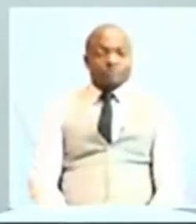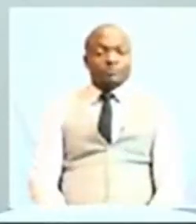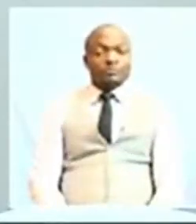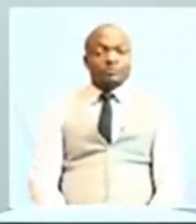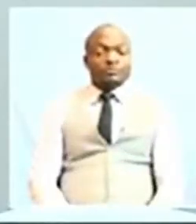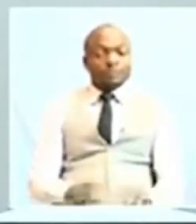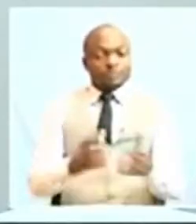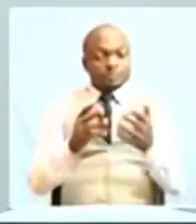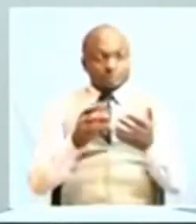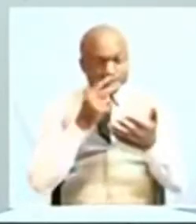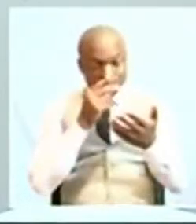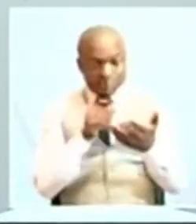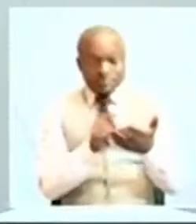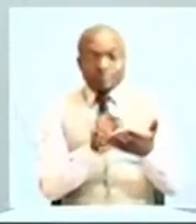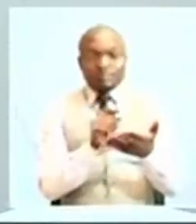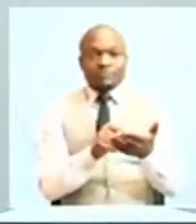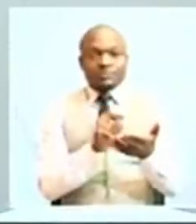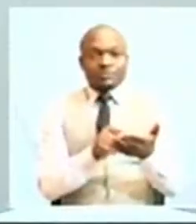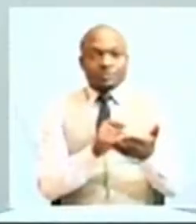I want to see this figure.